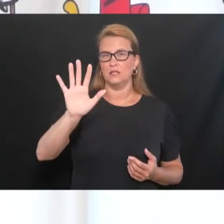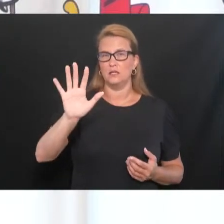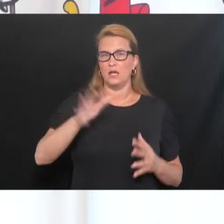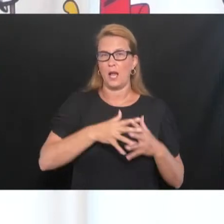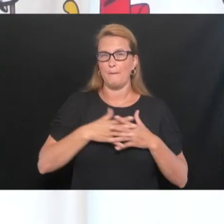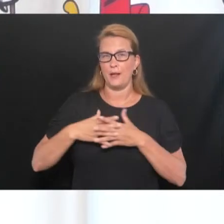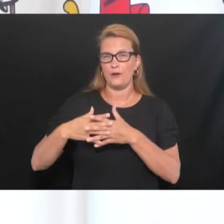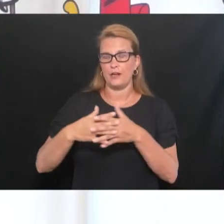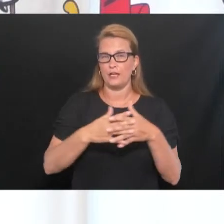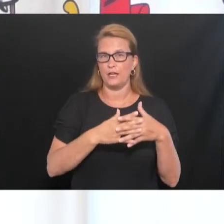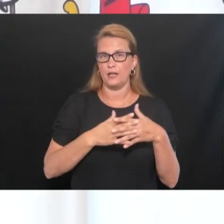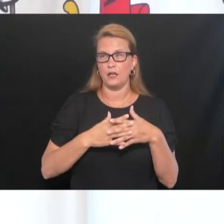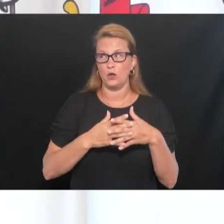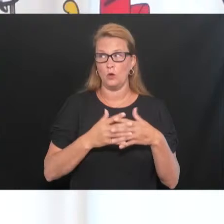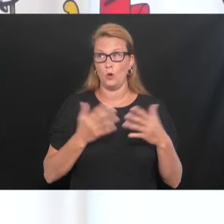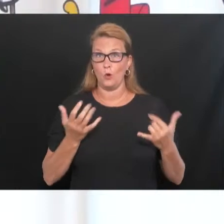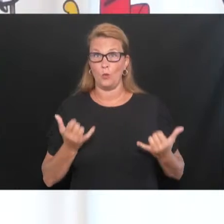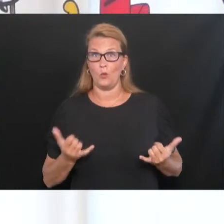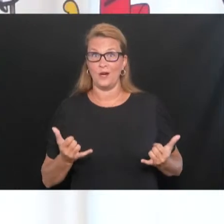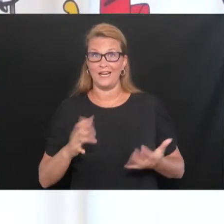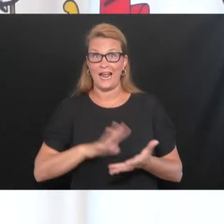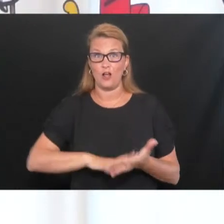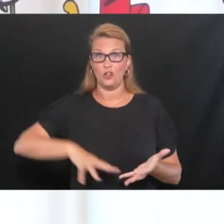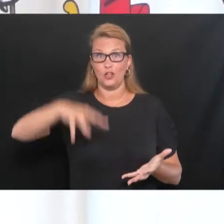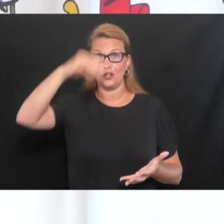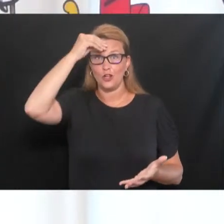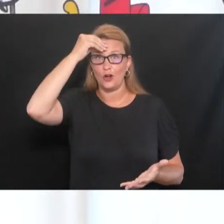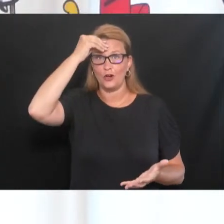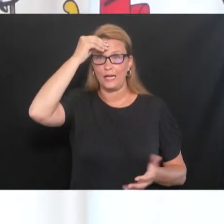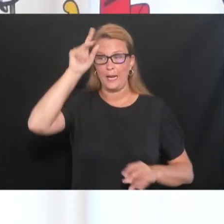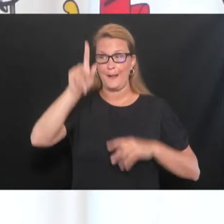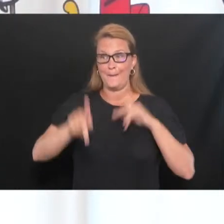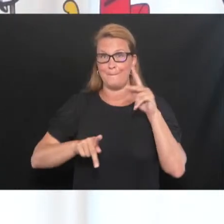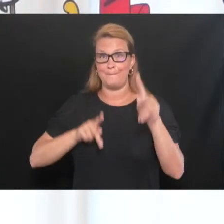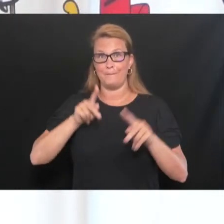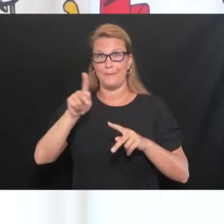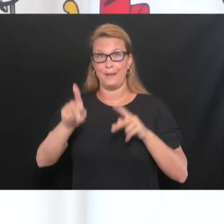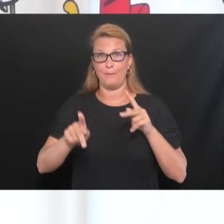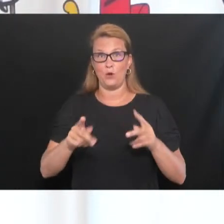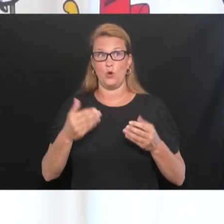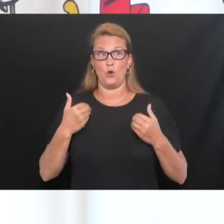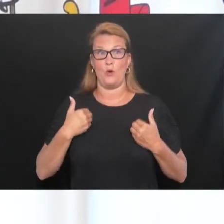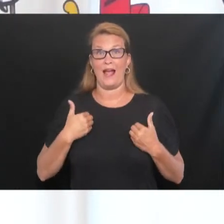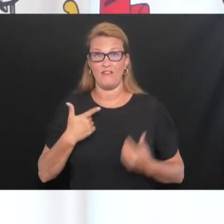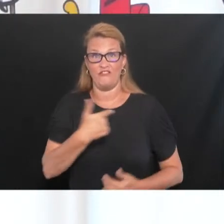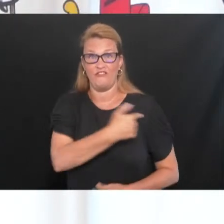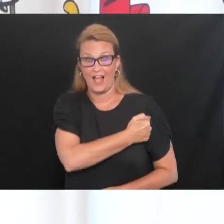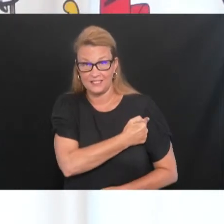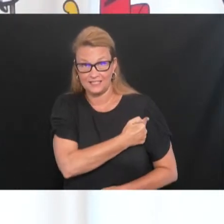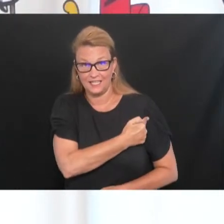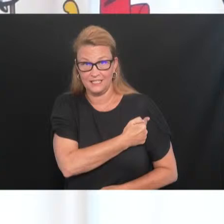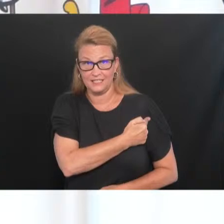out, that people that were vaccinated first especially those that were 60 and